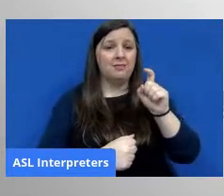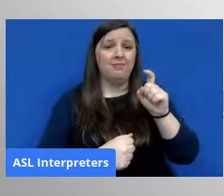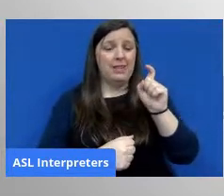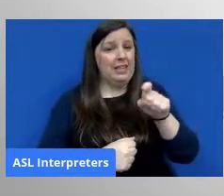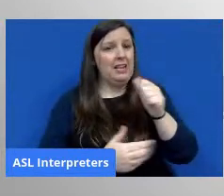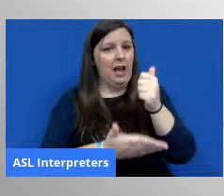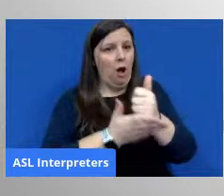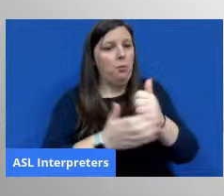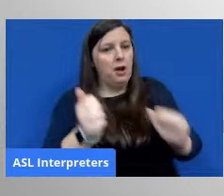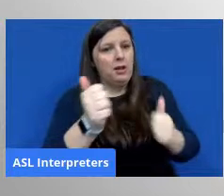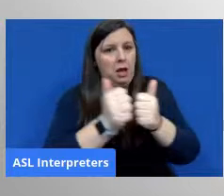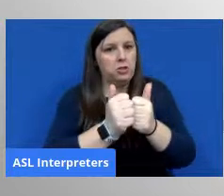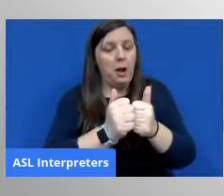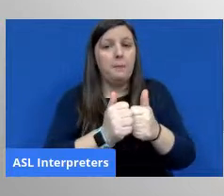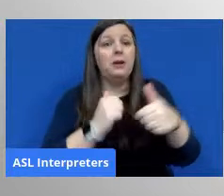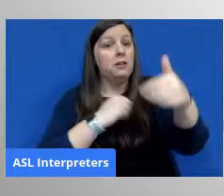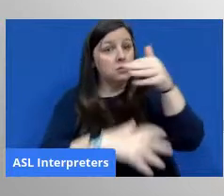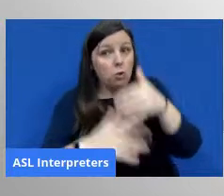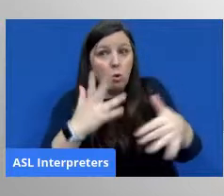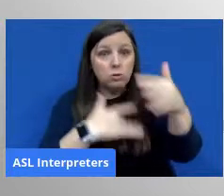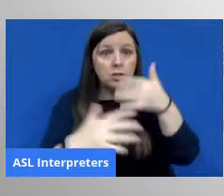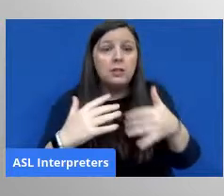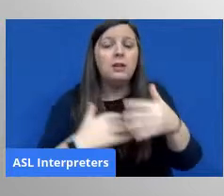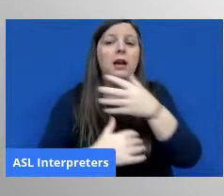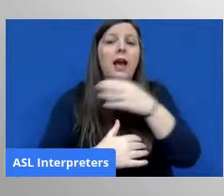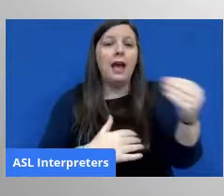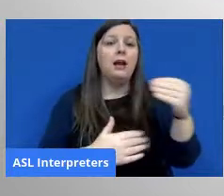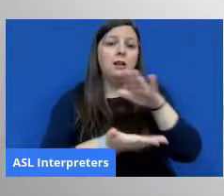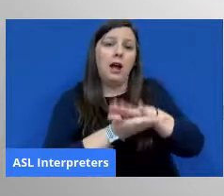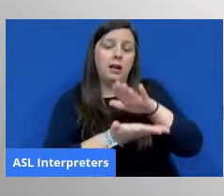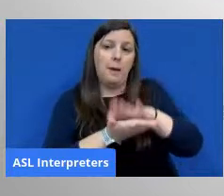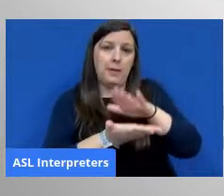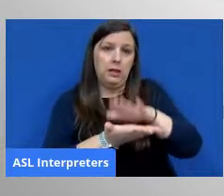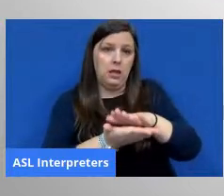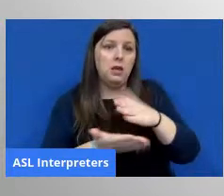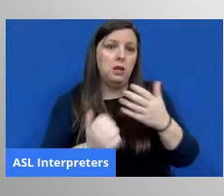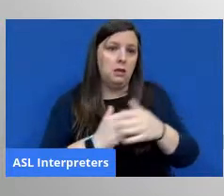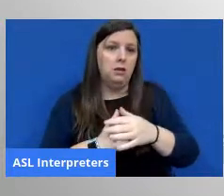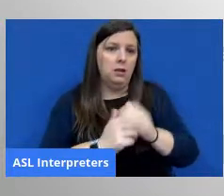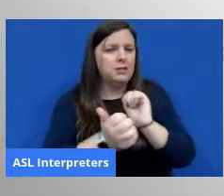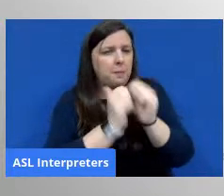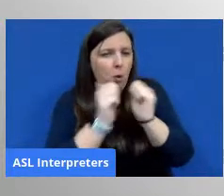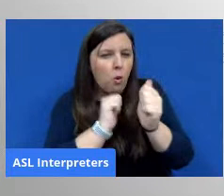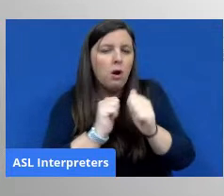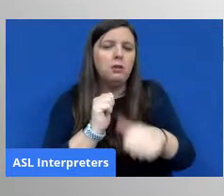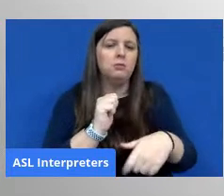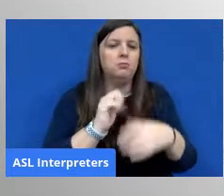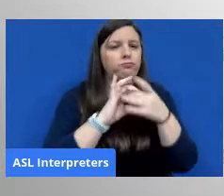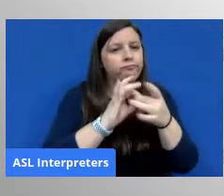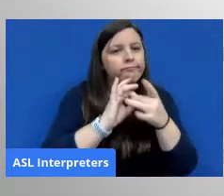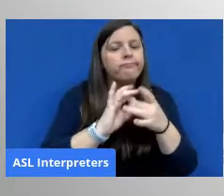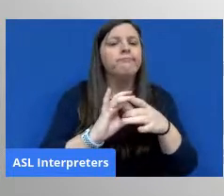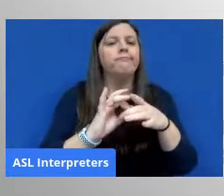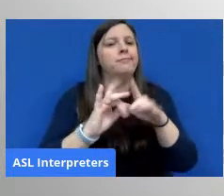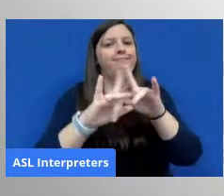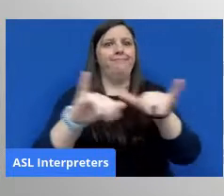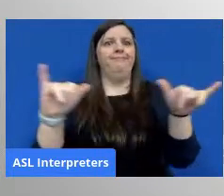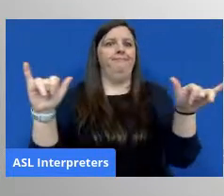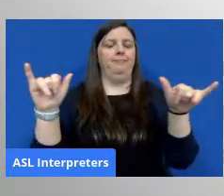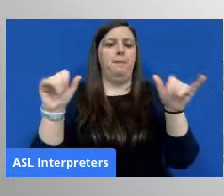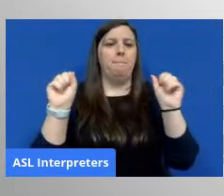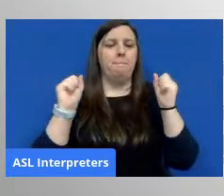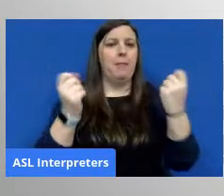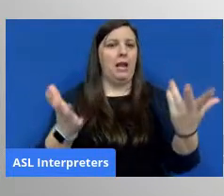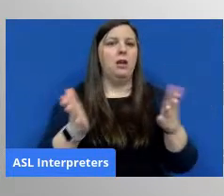academically, and intramurally, all kinds of ways. So I do hear